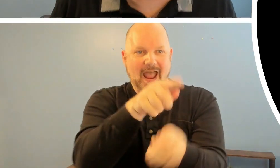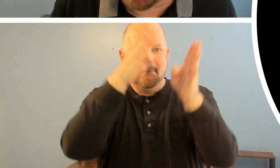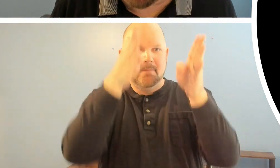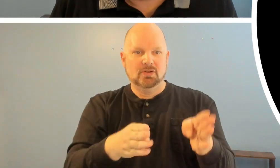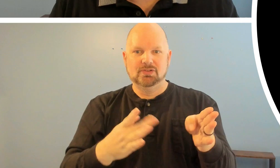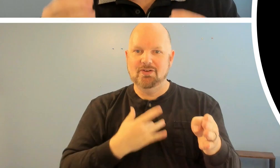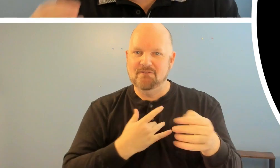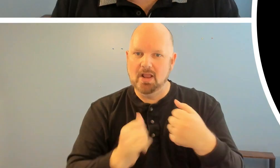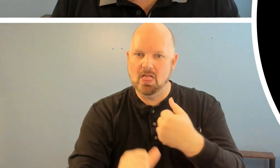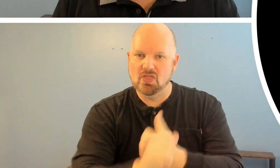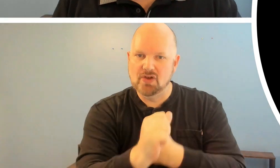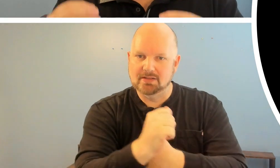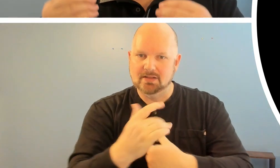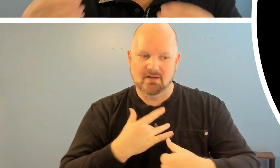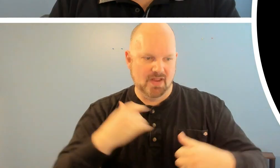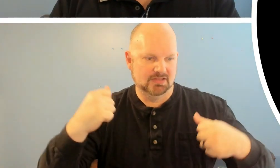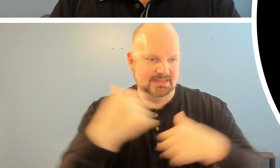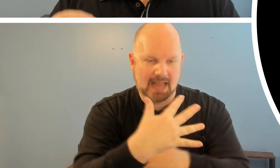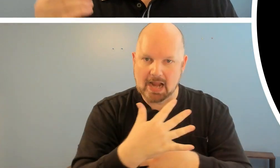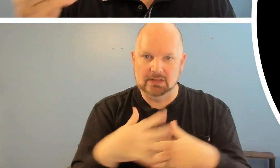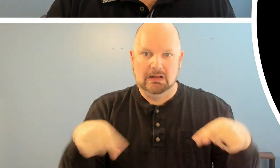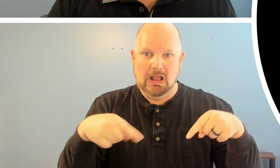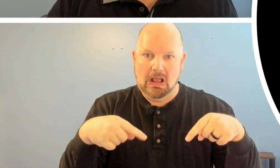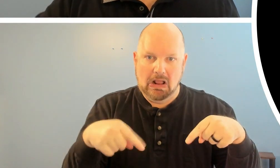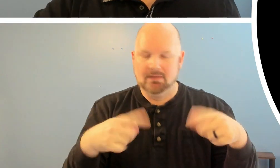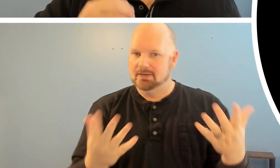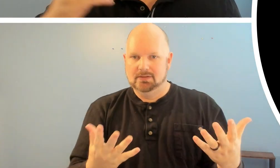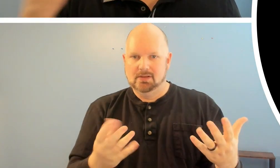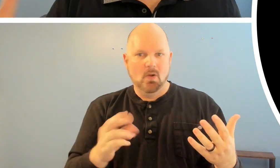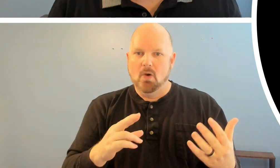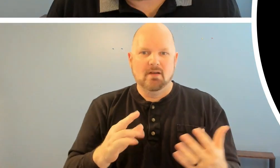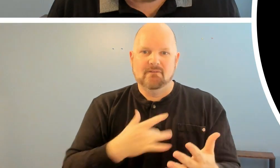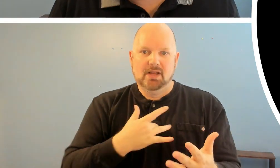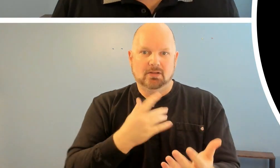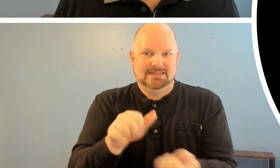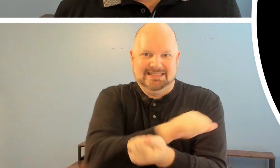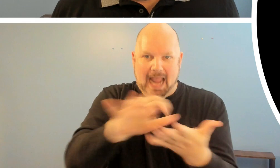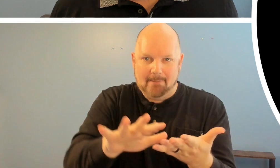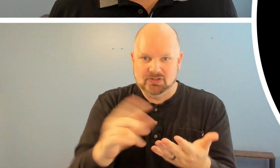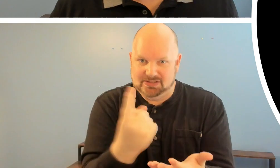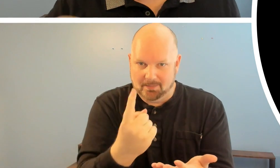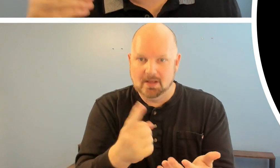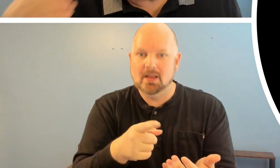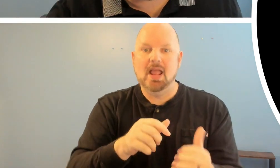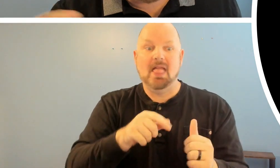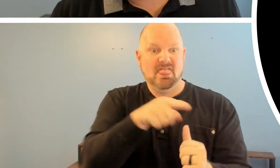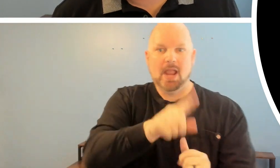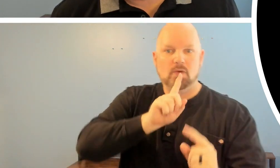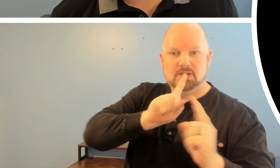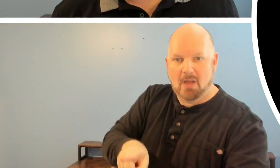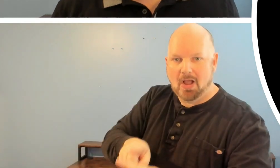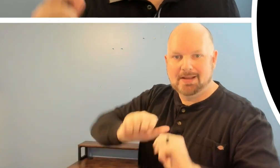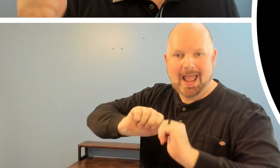to also feel threatened, fearful, scared, damaged in some way, and they will